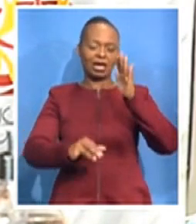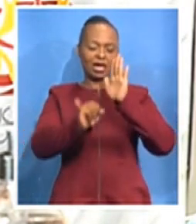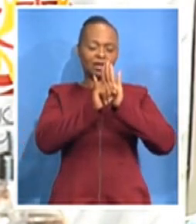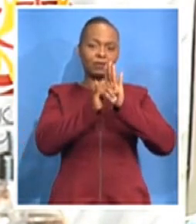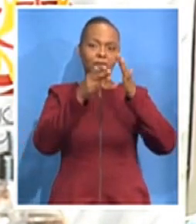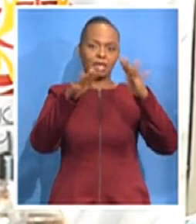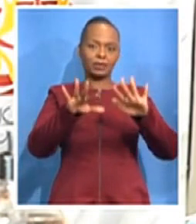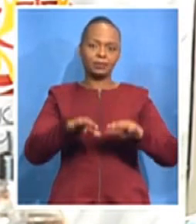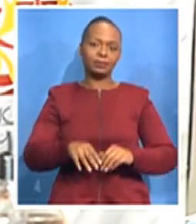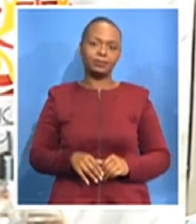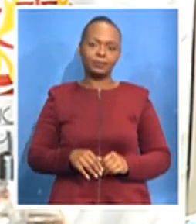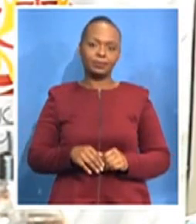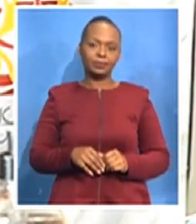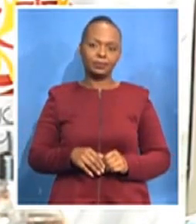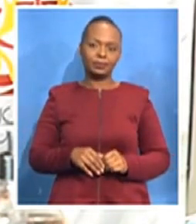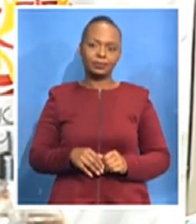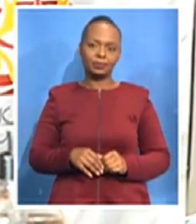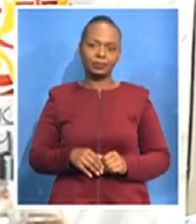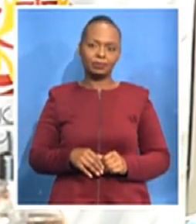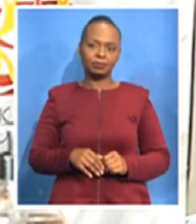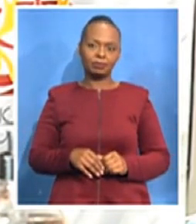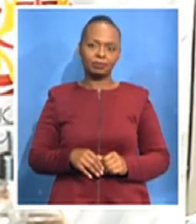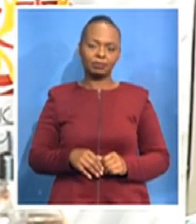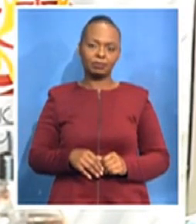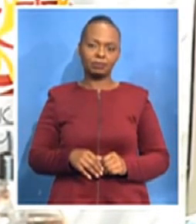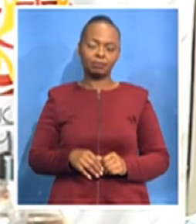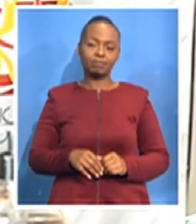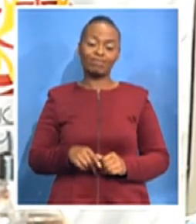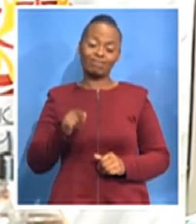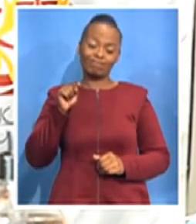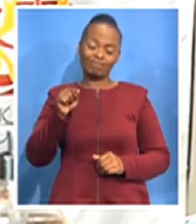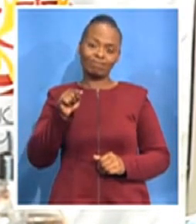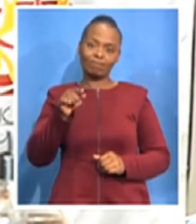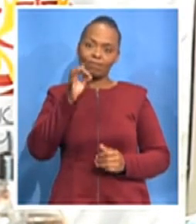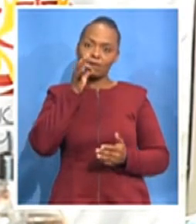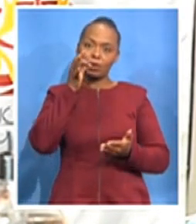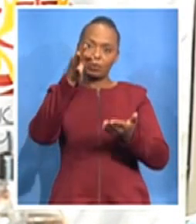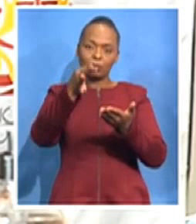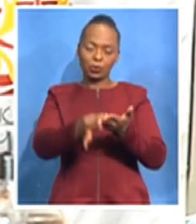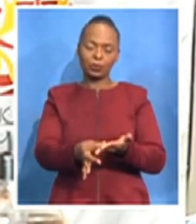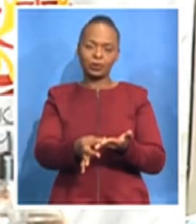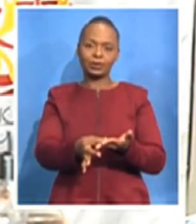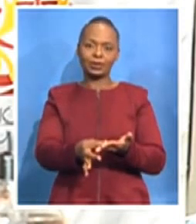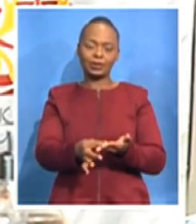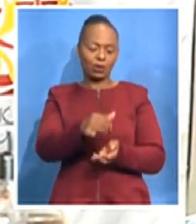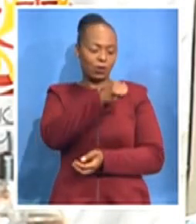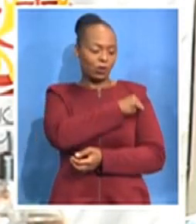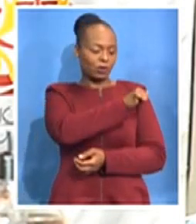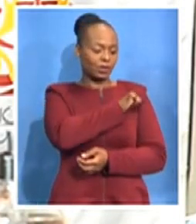For instance, we propose that at Jubilee Hospital, the department must in the short term ensure that it